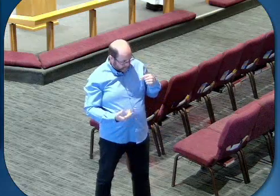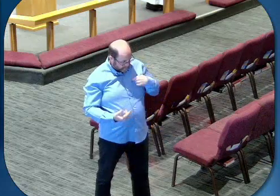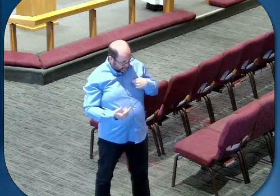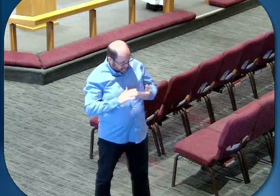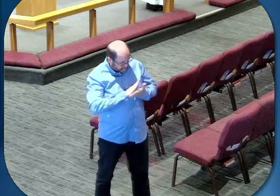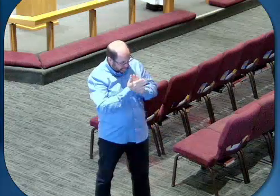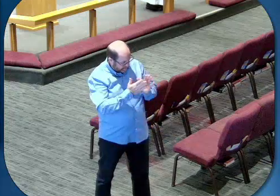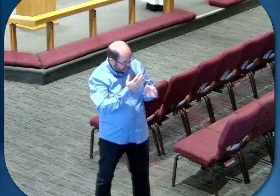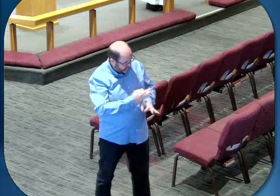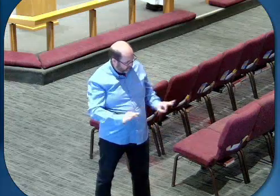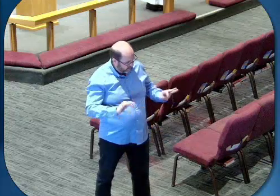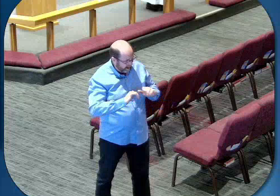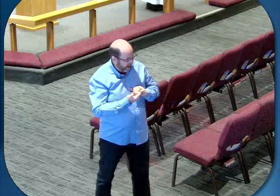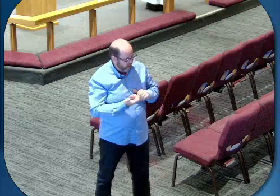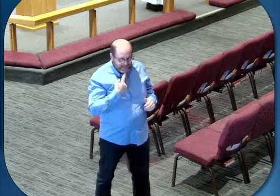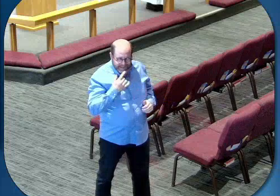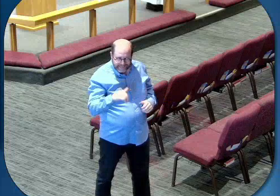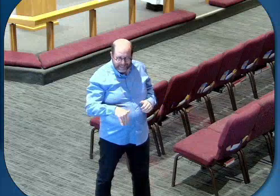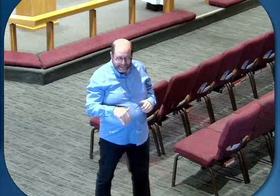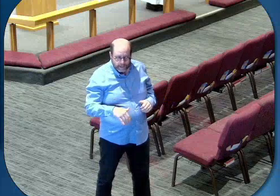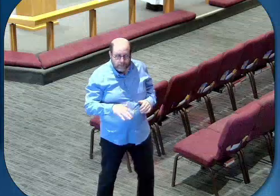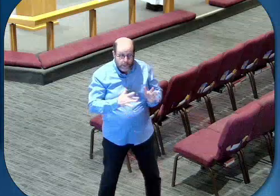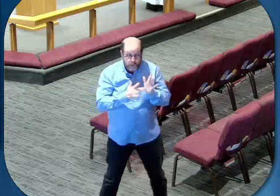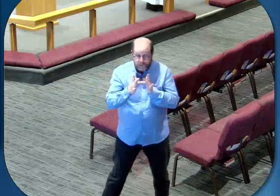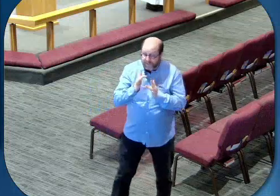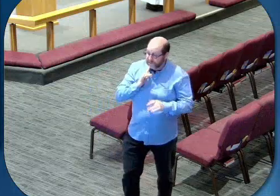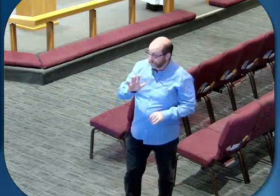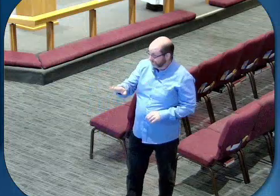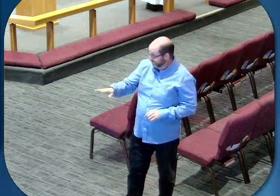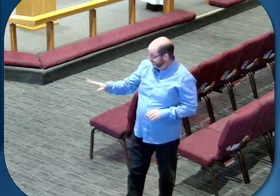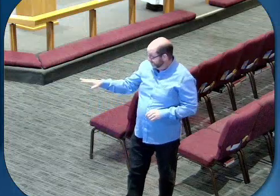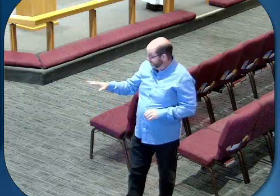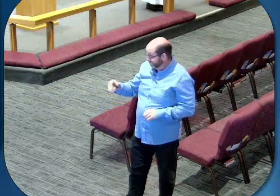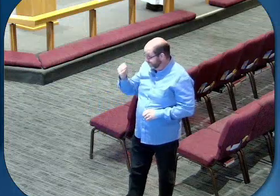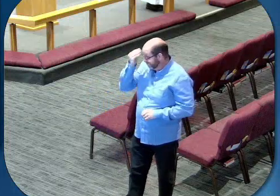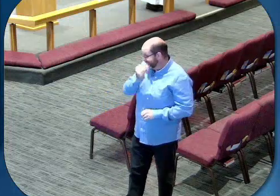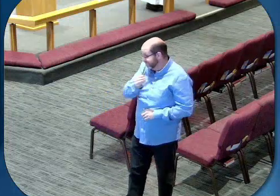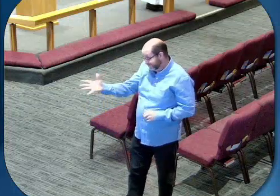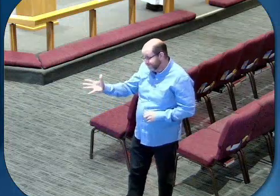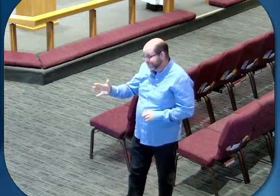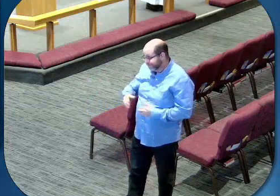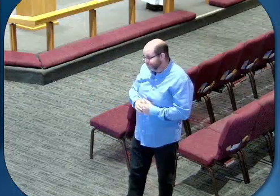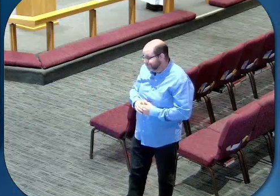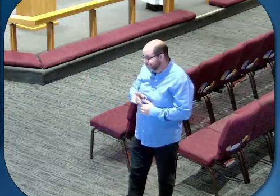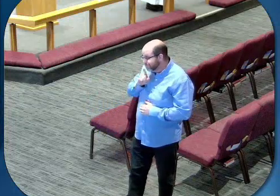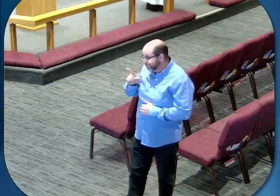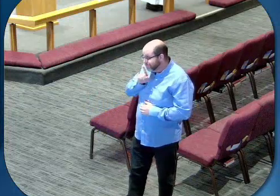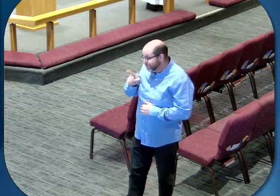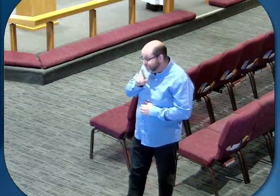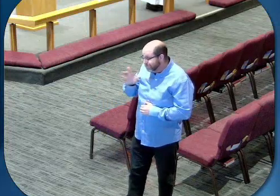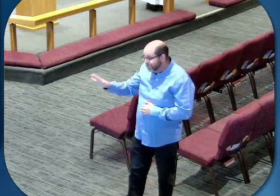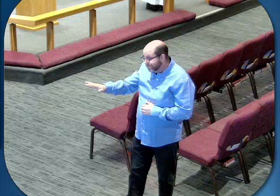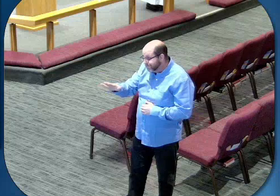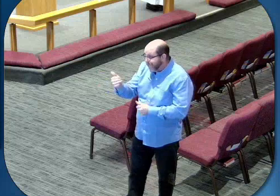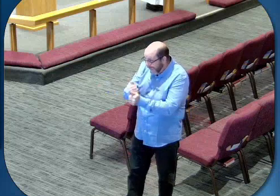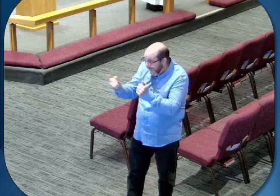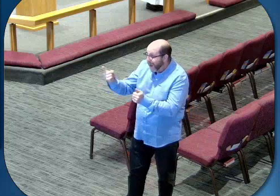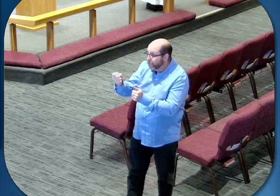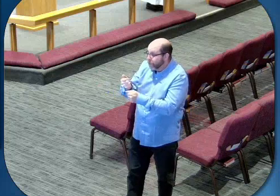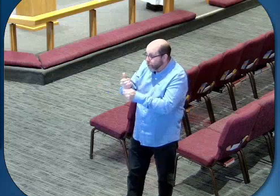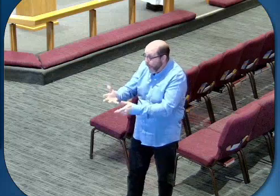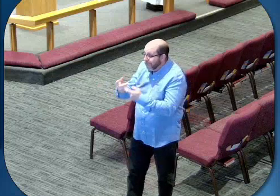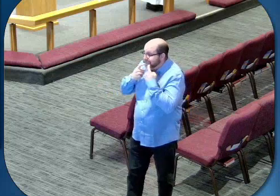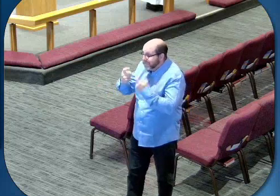free?" Jesus answered them, "Truly, truly, I say to you, everyone who commits